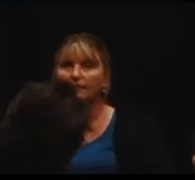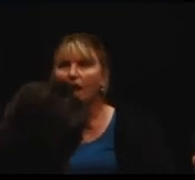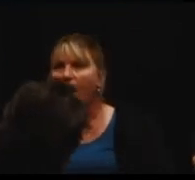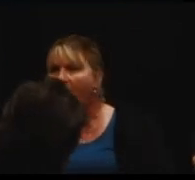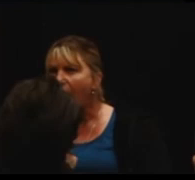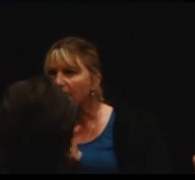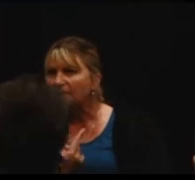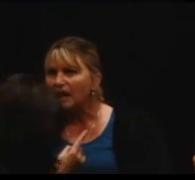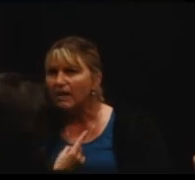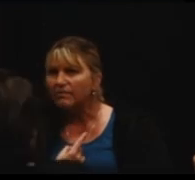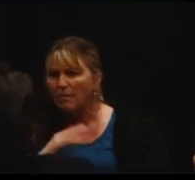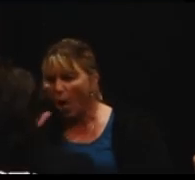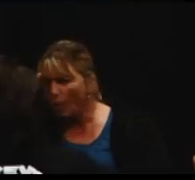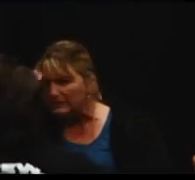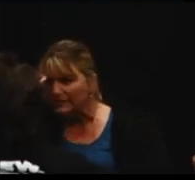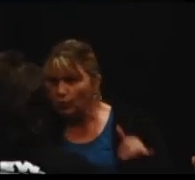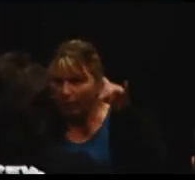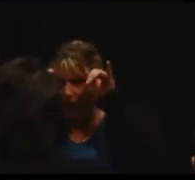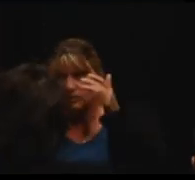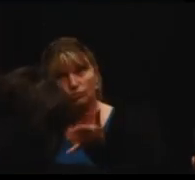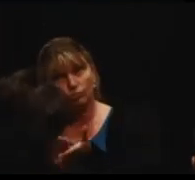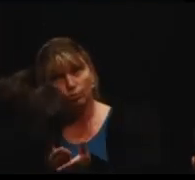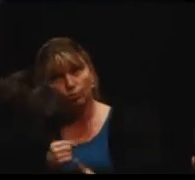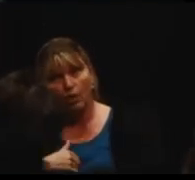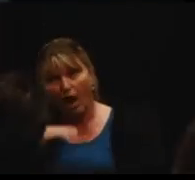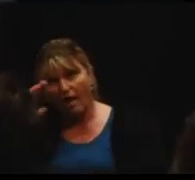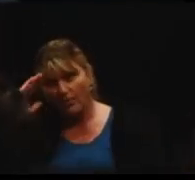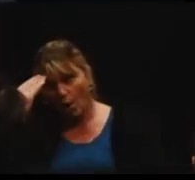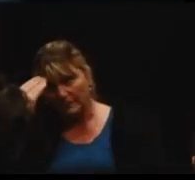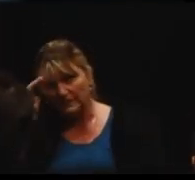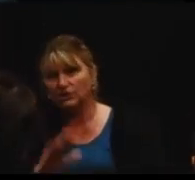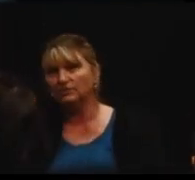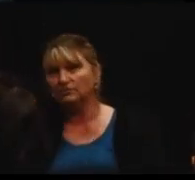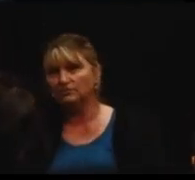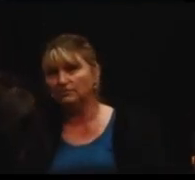with cows, if this is true. I have an obsession with the wider